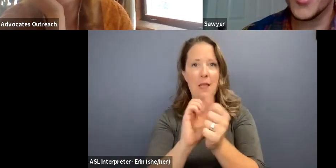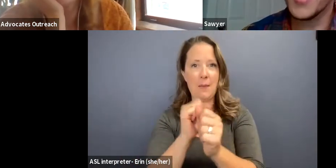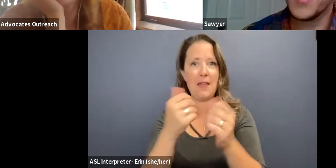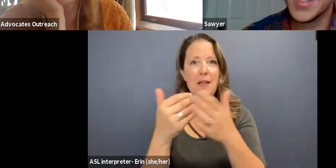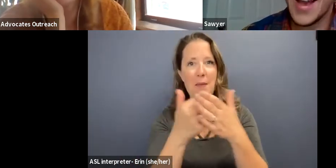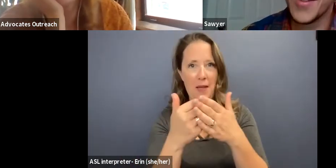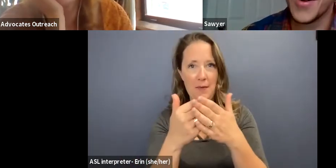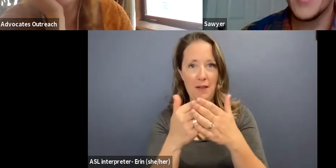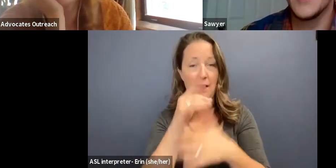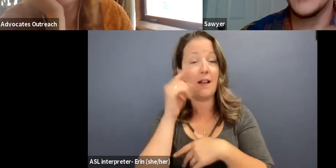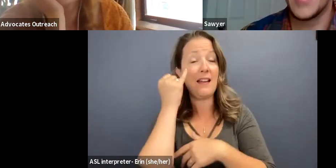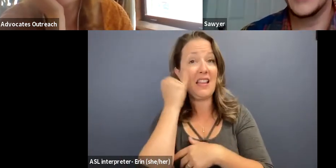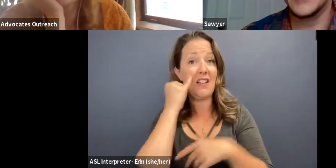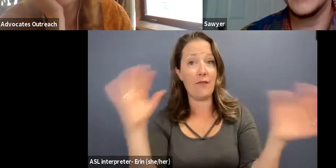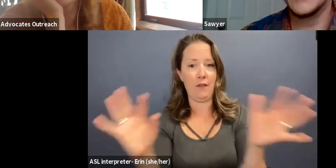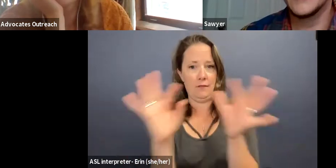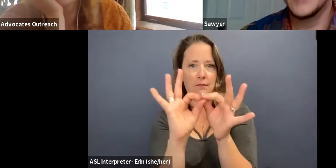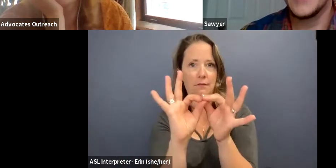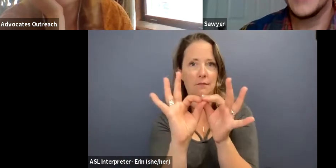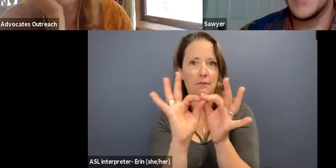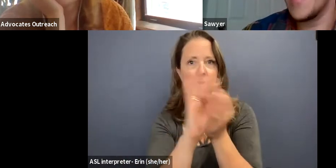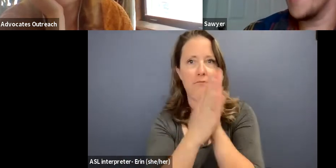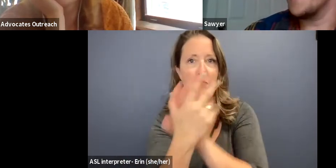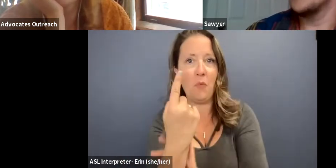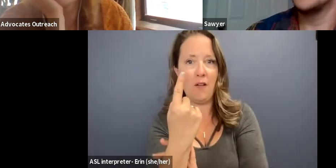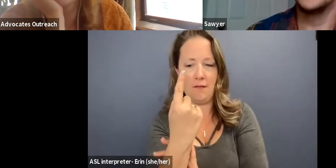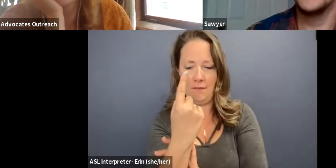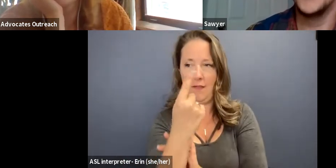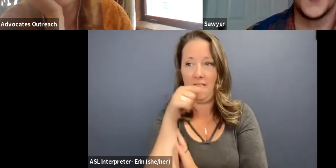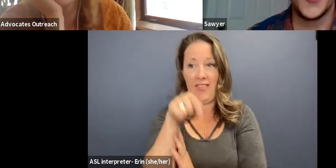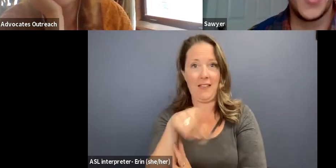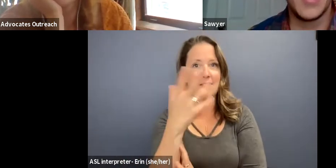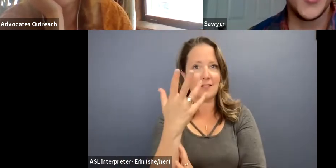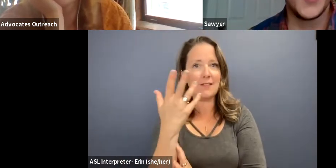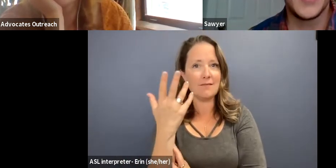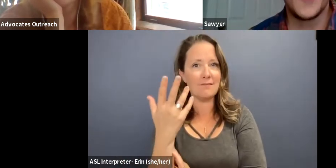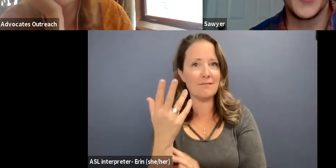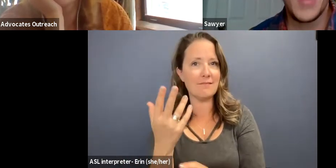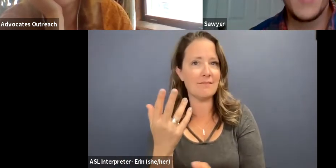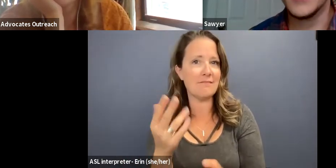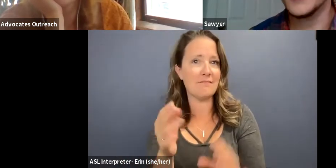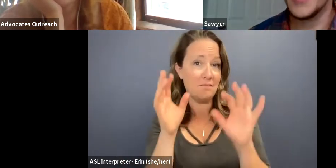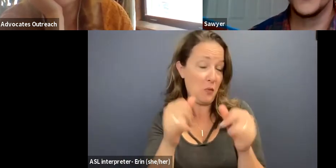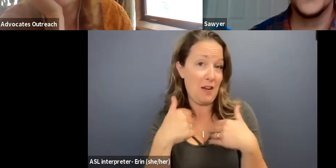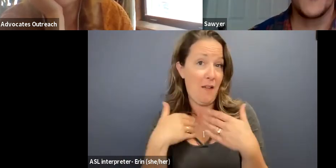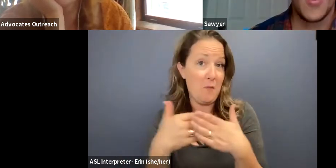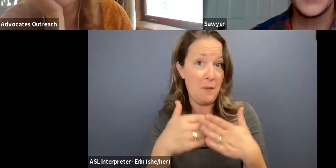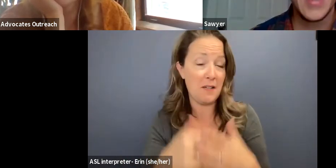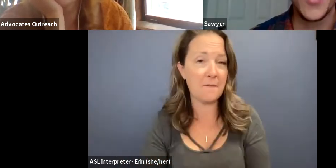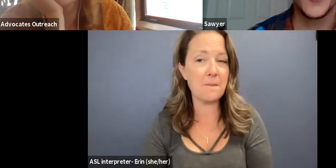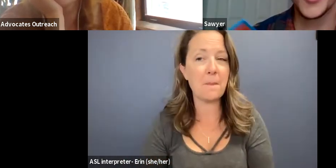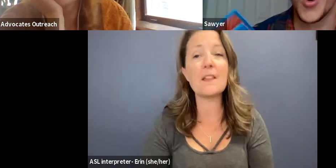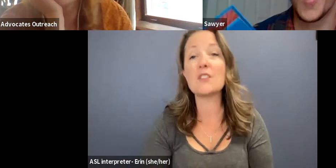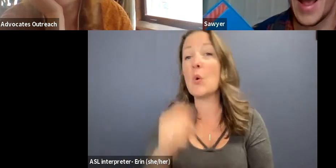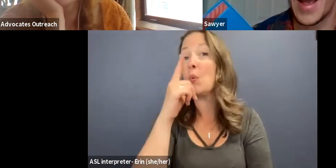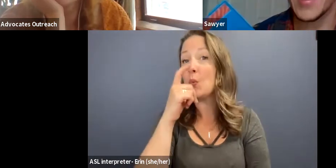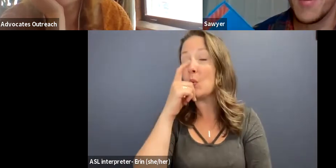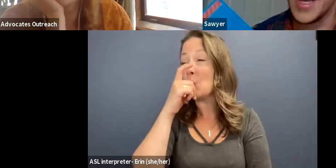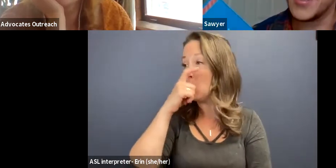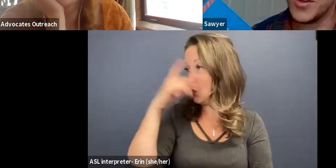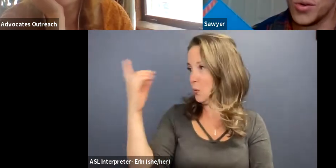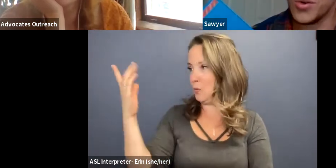to tell about the body it came from. And the sperm tells the egg all the stories it has to tell about the body it came